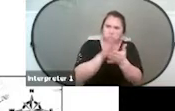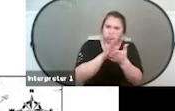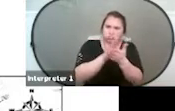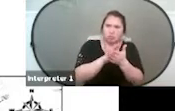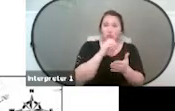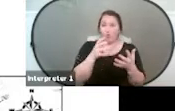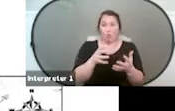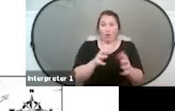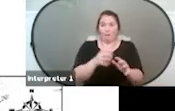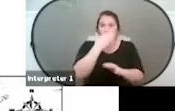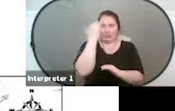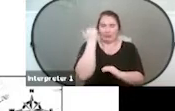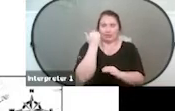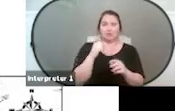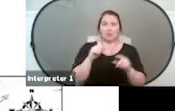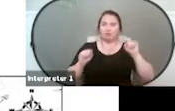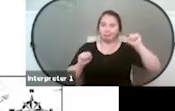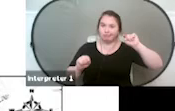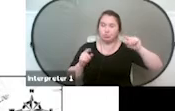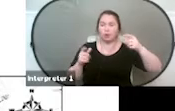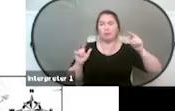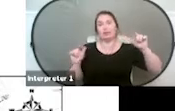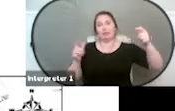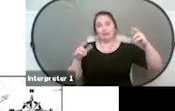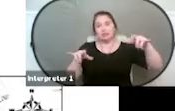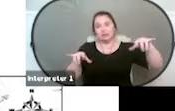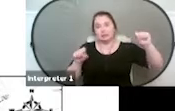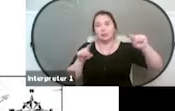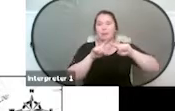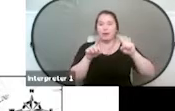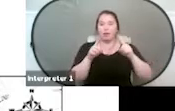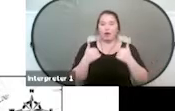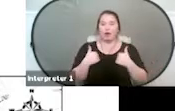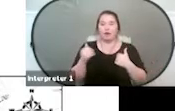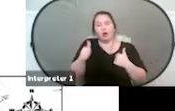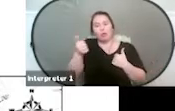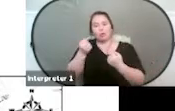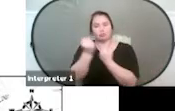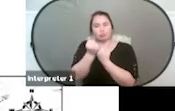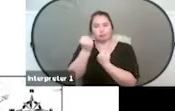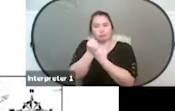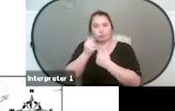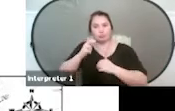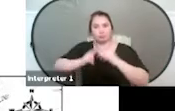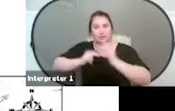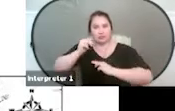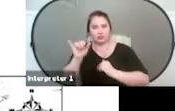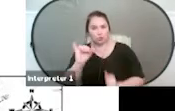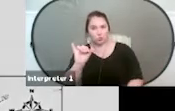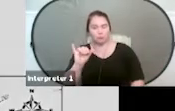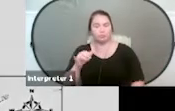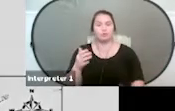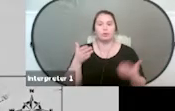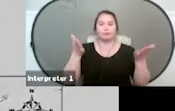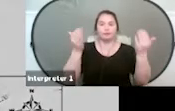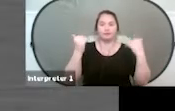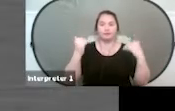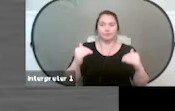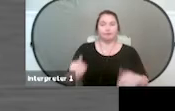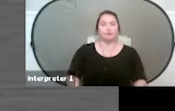University are the largest, and that's what we'll be talking a lot about, but we do have some other supporting facilities. So we could go to the next